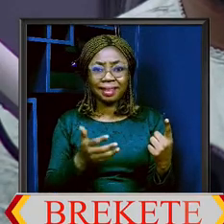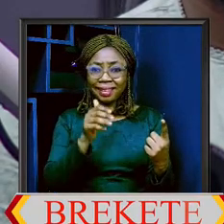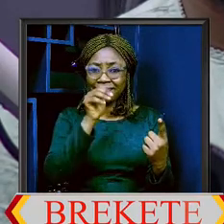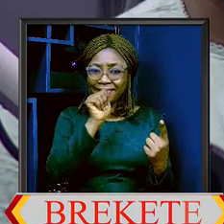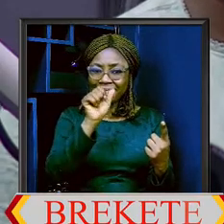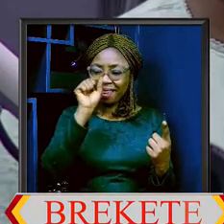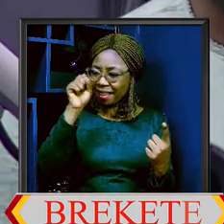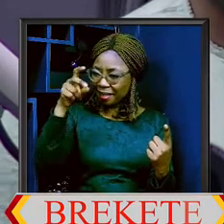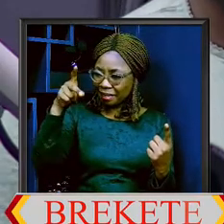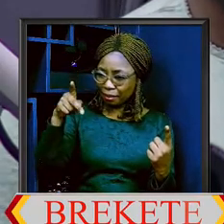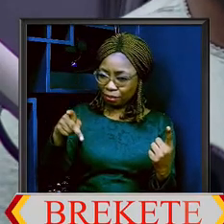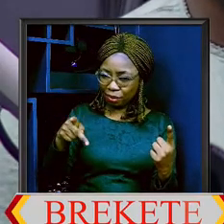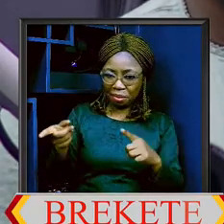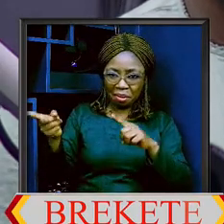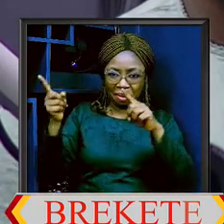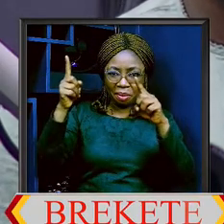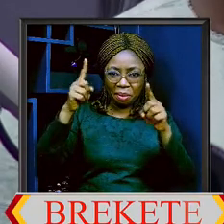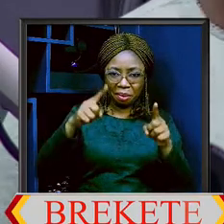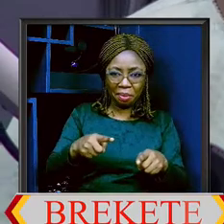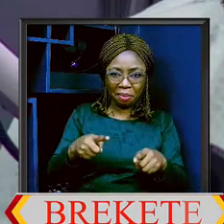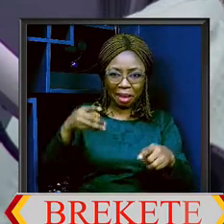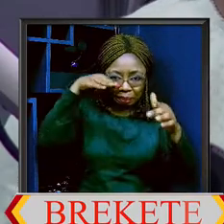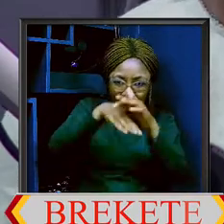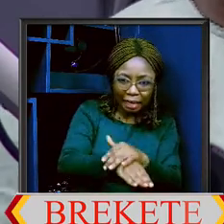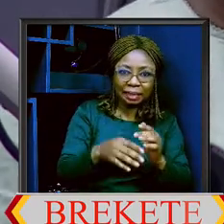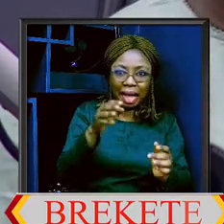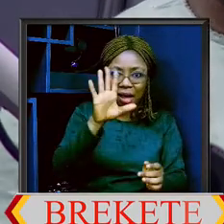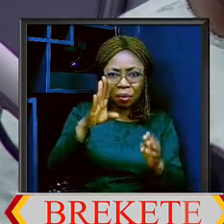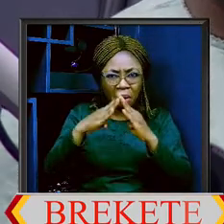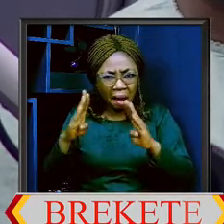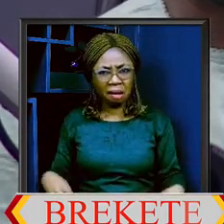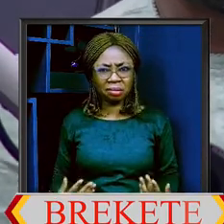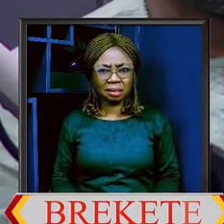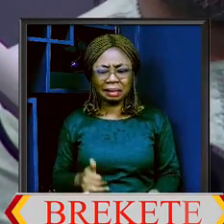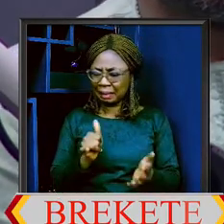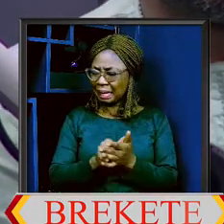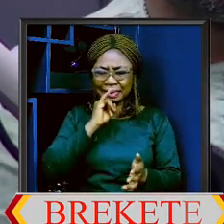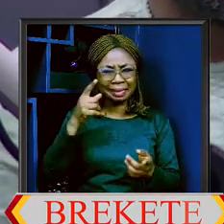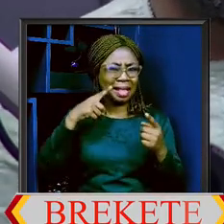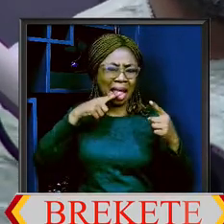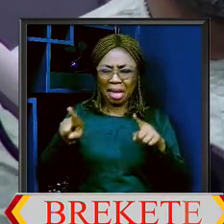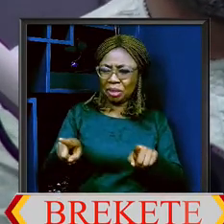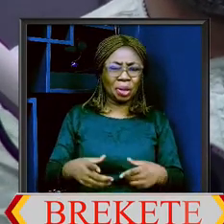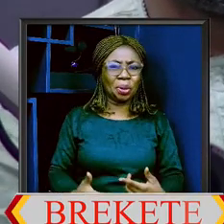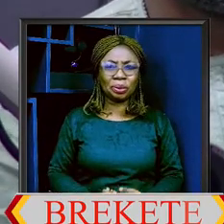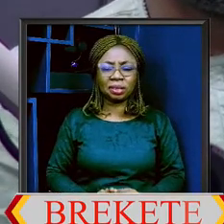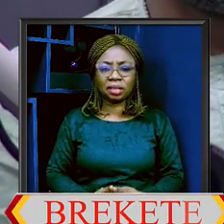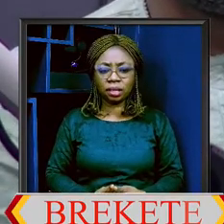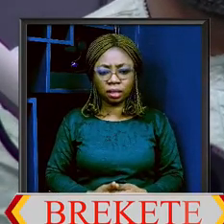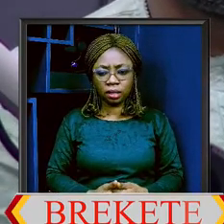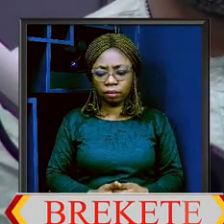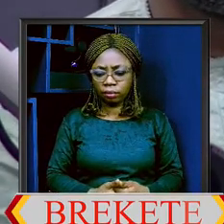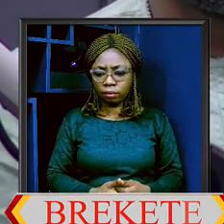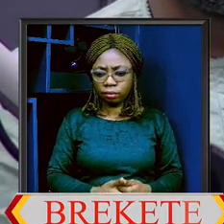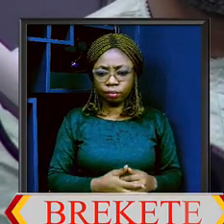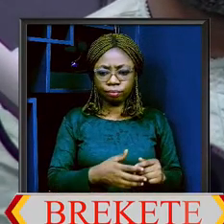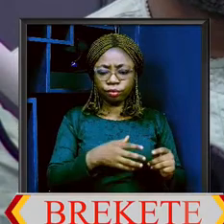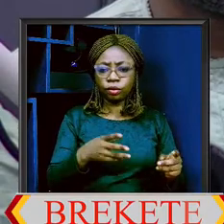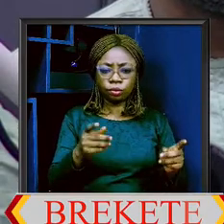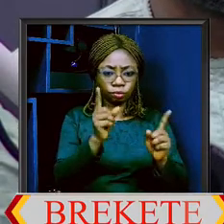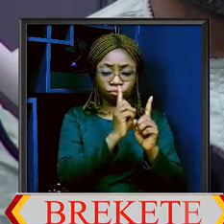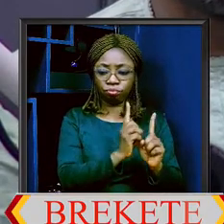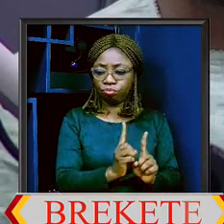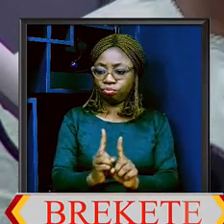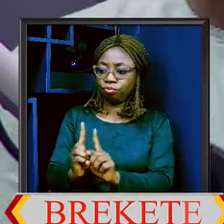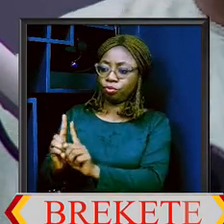ASP to come and take over your house yes what an insult he took me from the corridor I met him to his